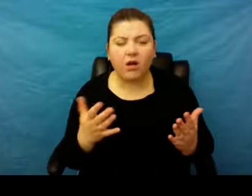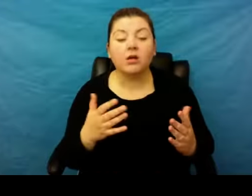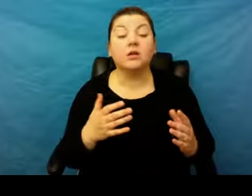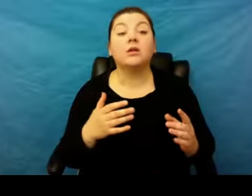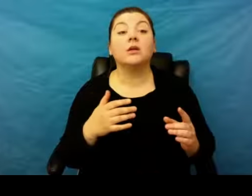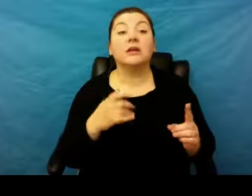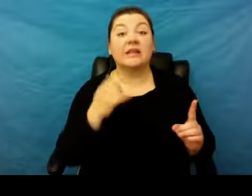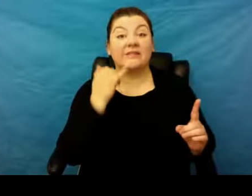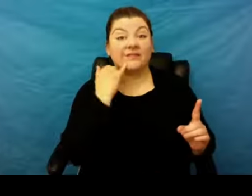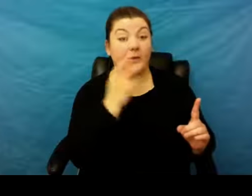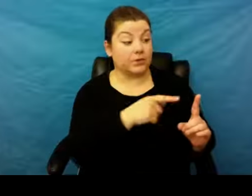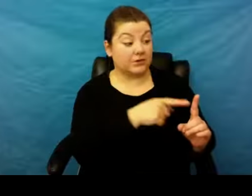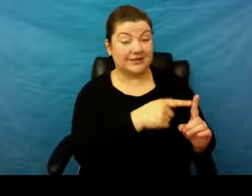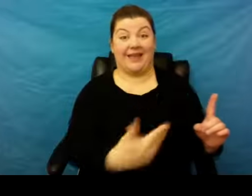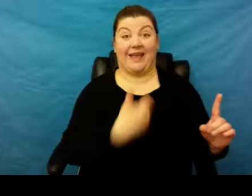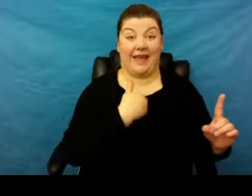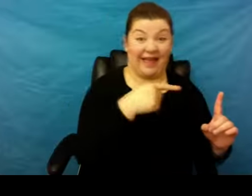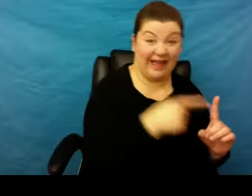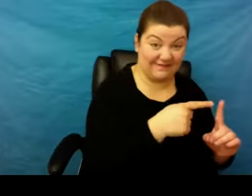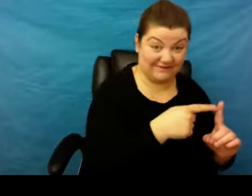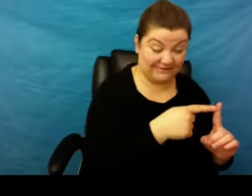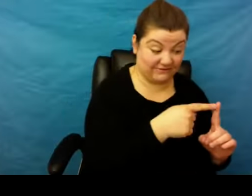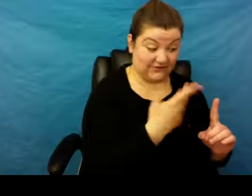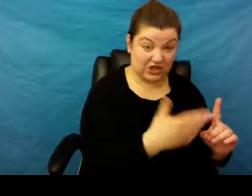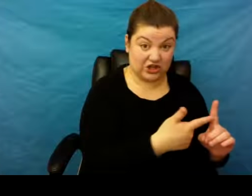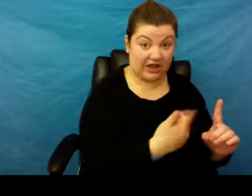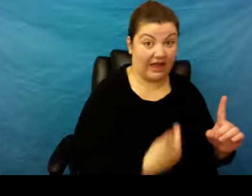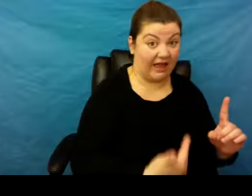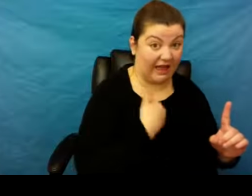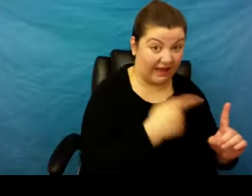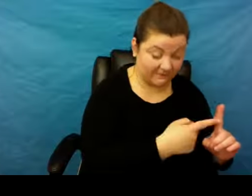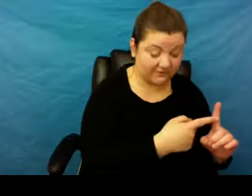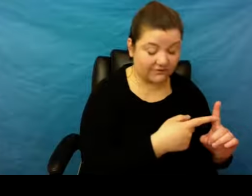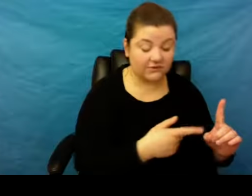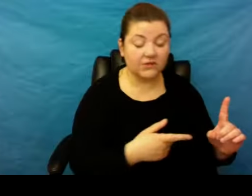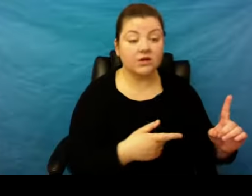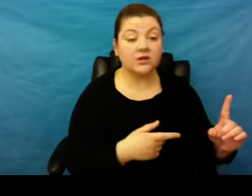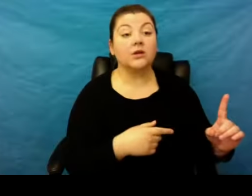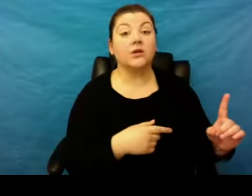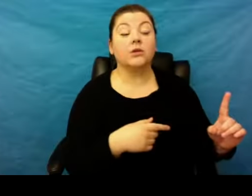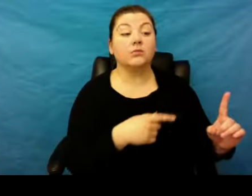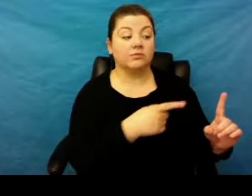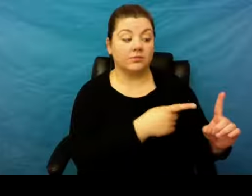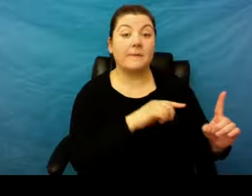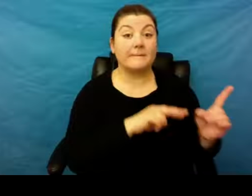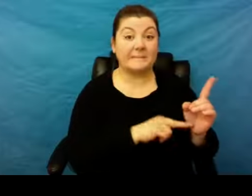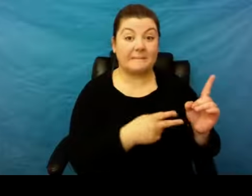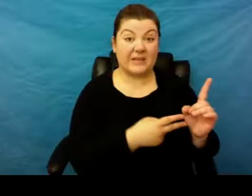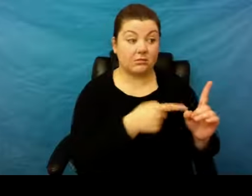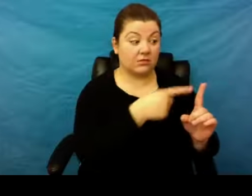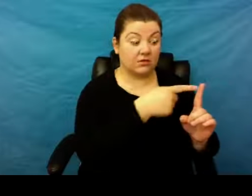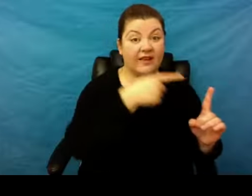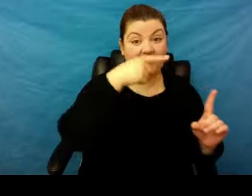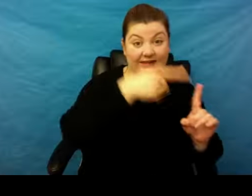contact with someone who has this disease, which the vast majority is people with fever and